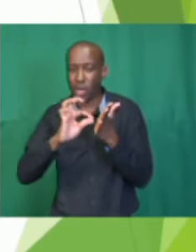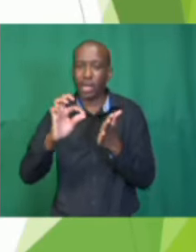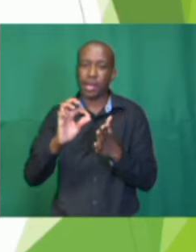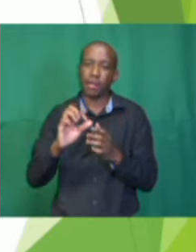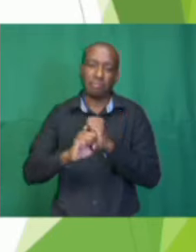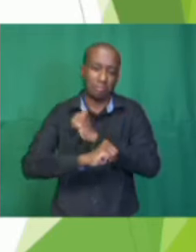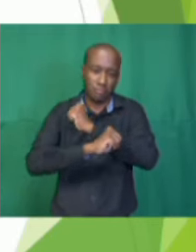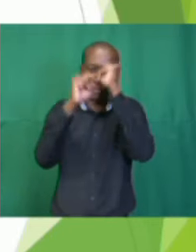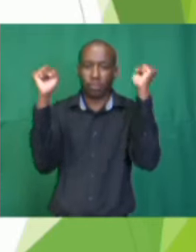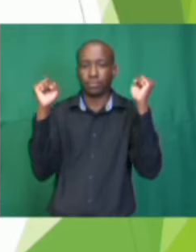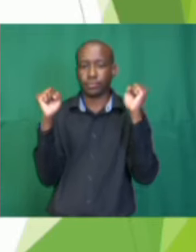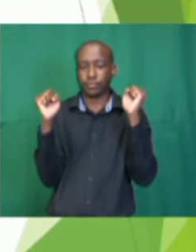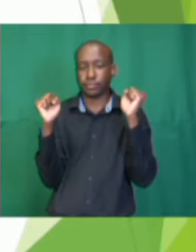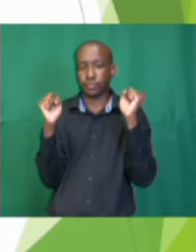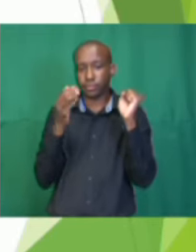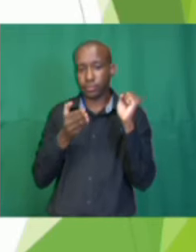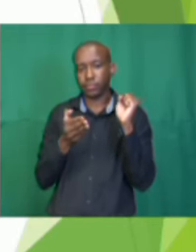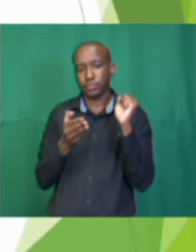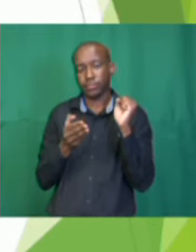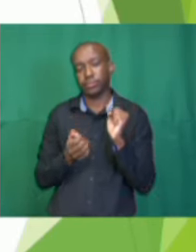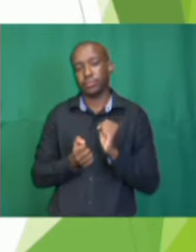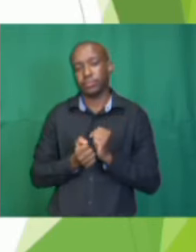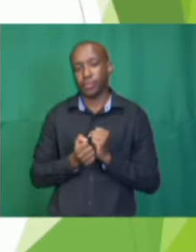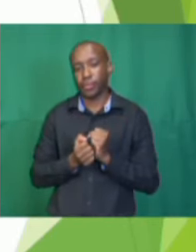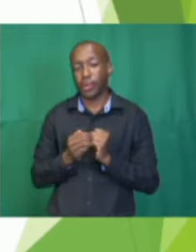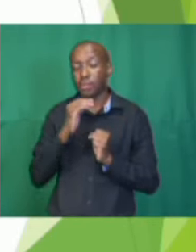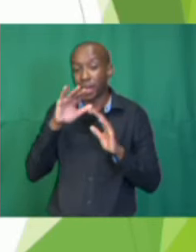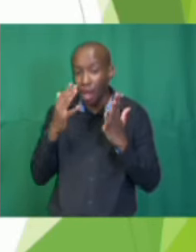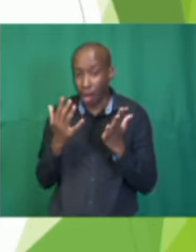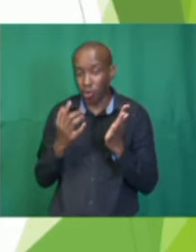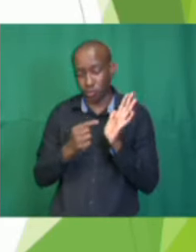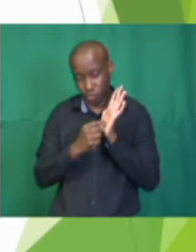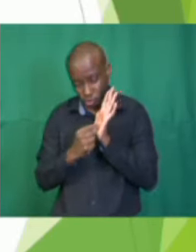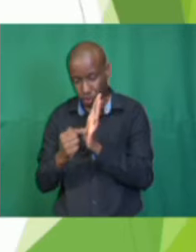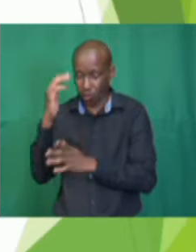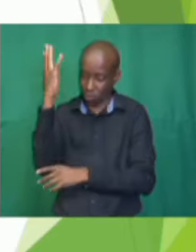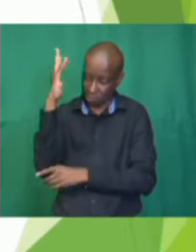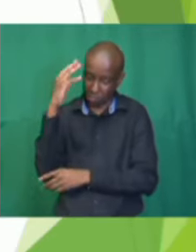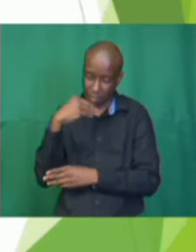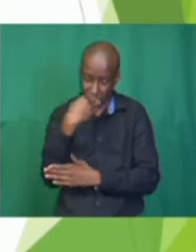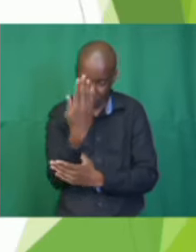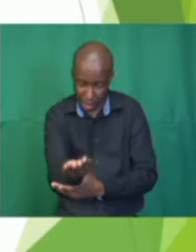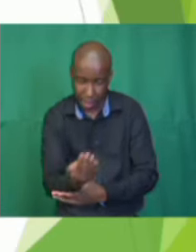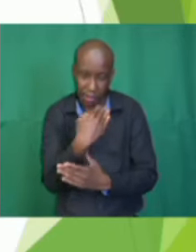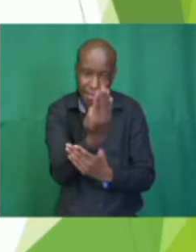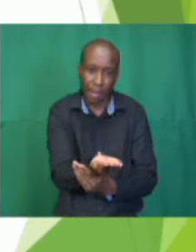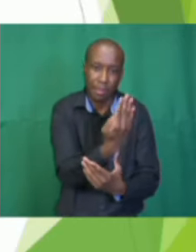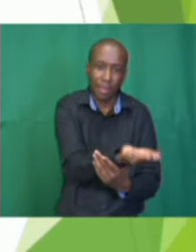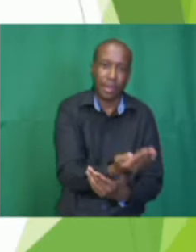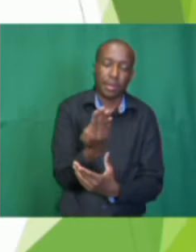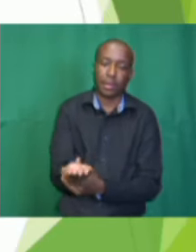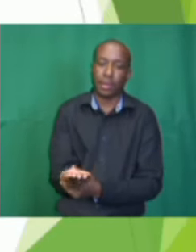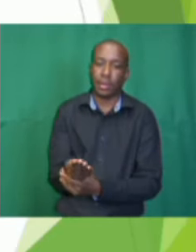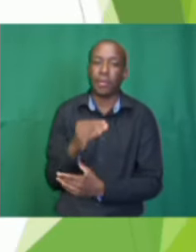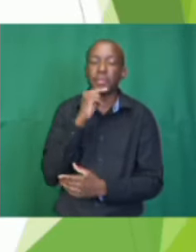one. So as a sign of victory, they decided to do what? To spread the palm leaves, which shows that they